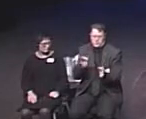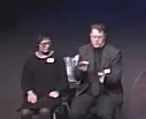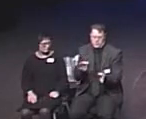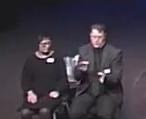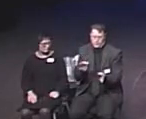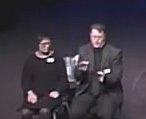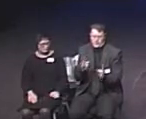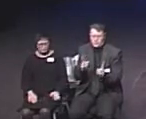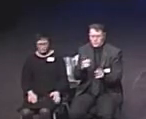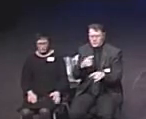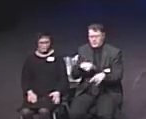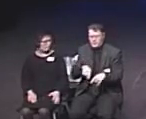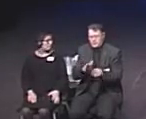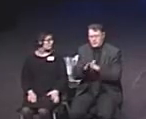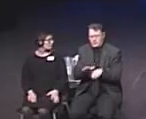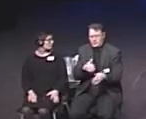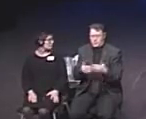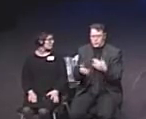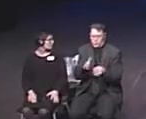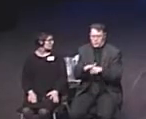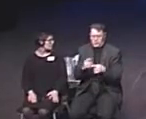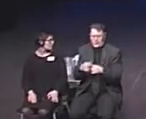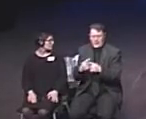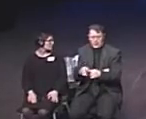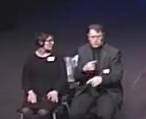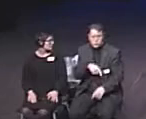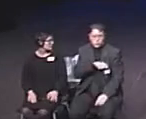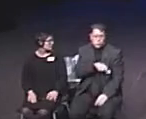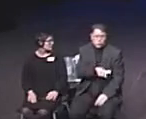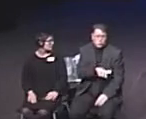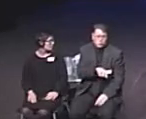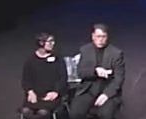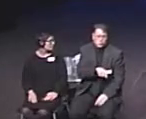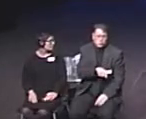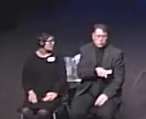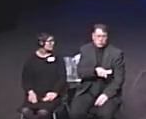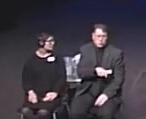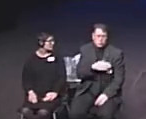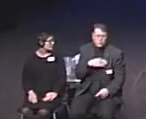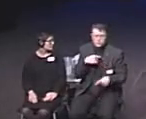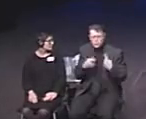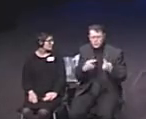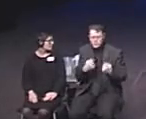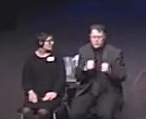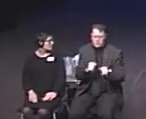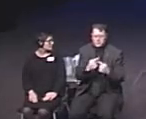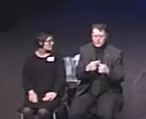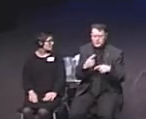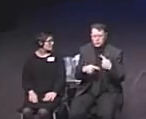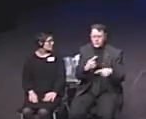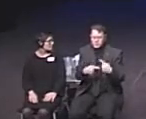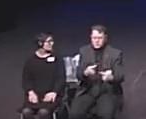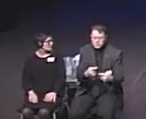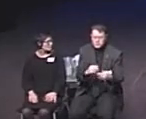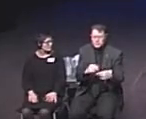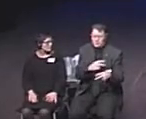And we have different ways to work. We can work in different ways in our activities, and we have